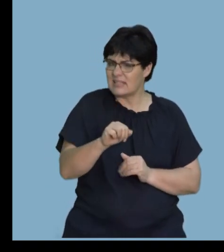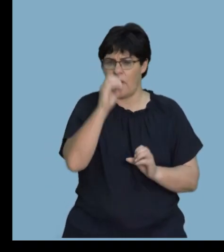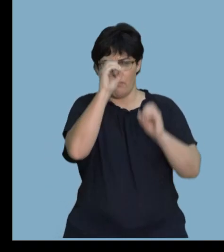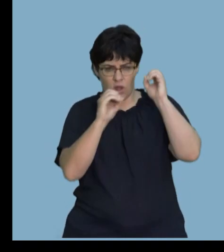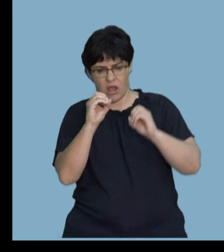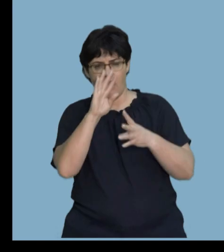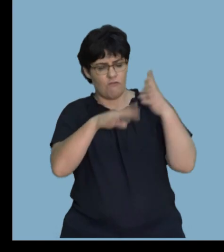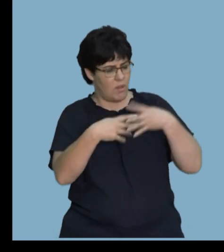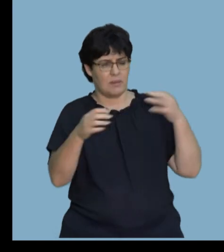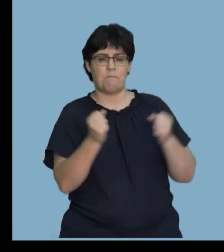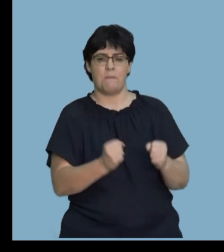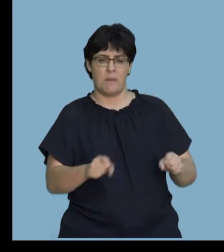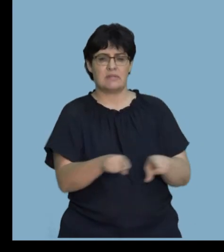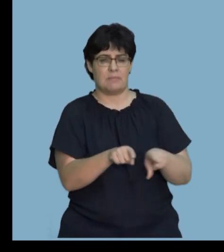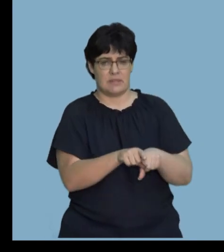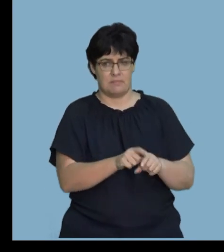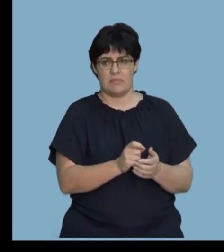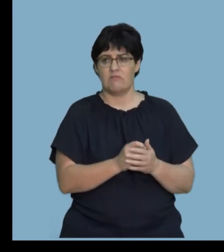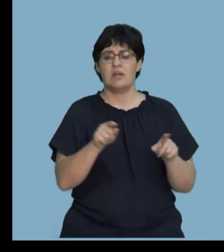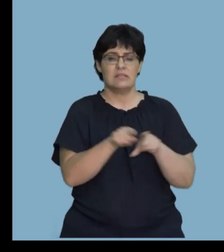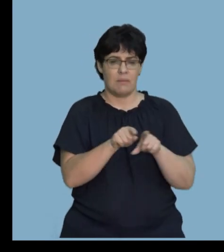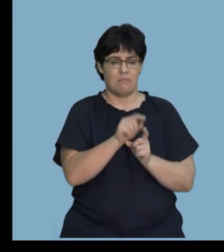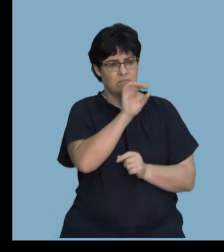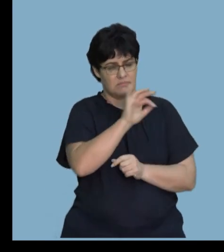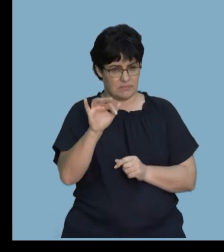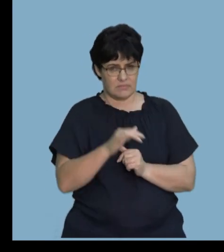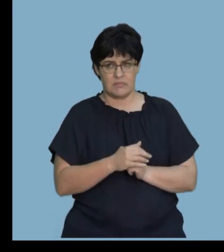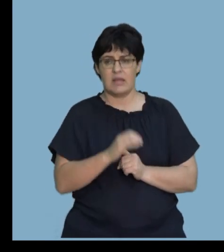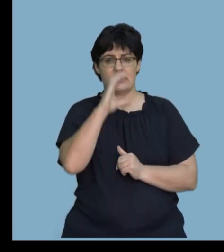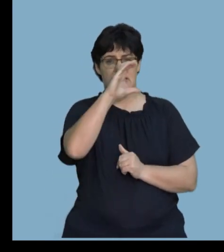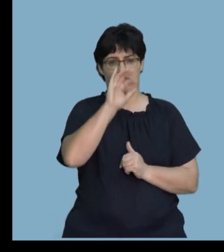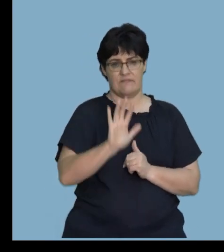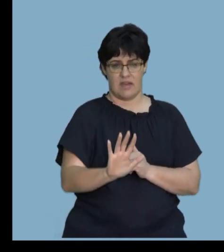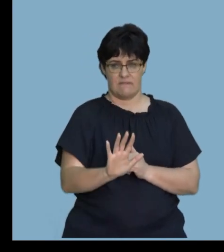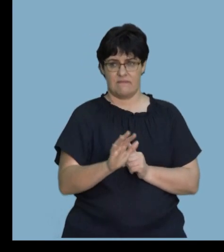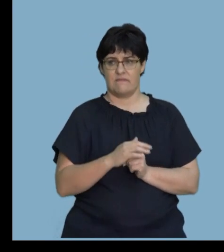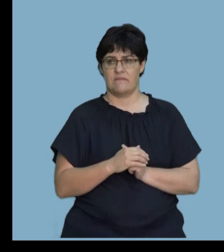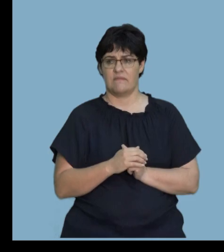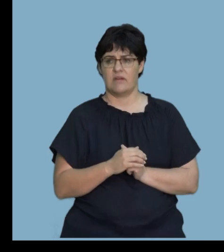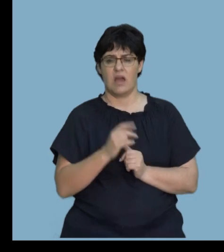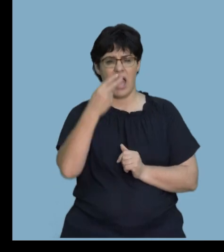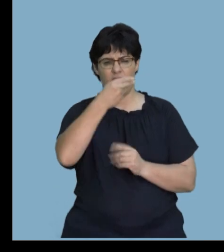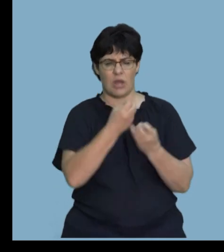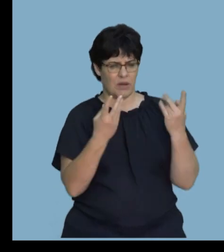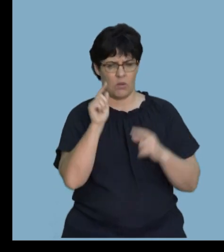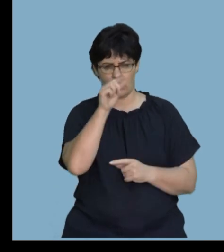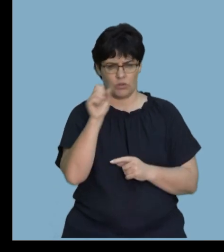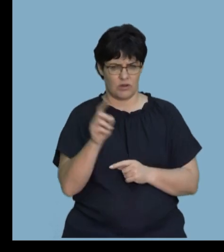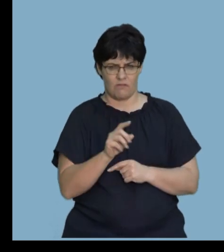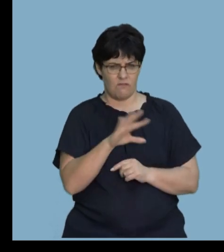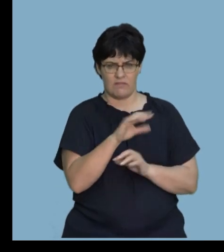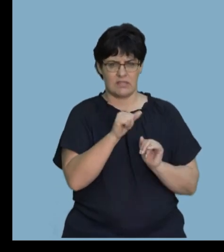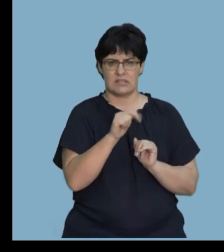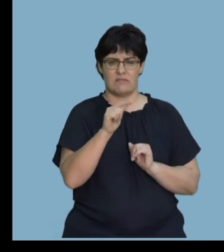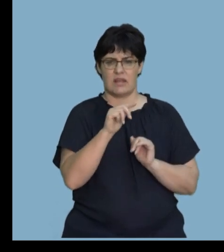same. If we can write the same molecular formula, it's C5, and then how many hydrogens? 1, 2, 3, 4, 5, 6, 7, 8, 9,